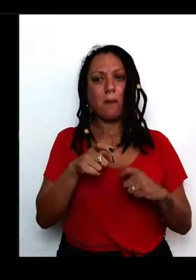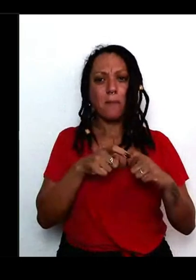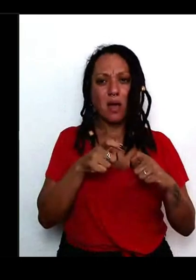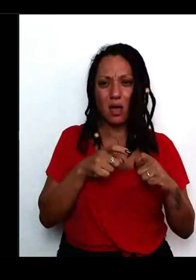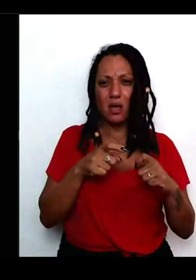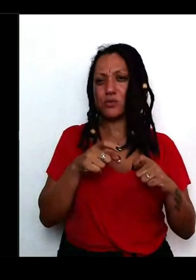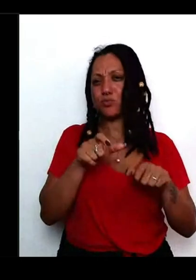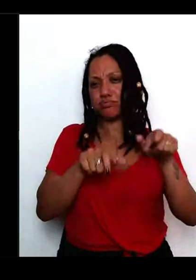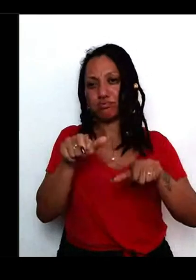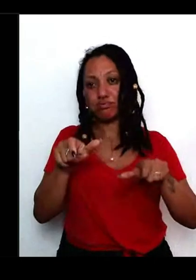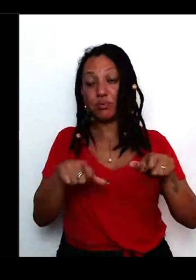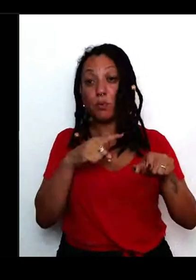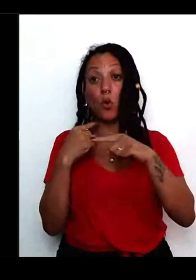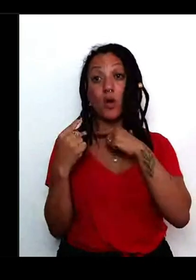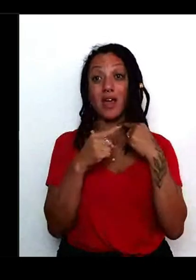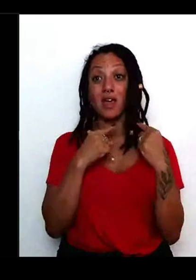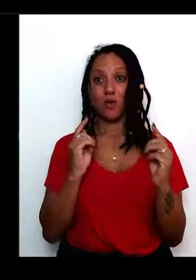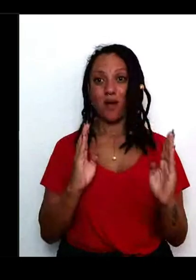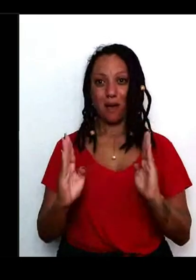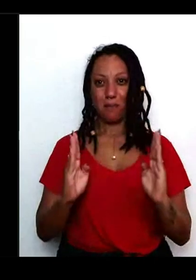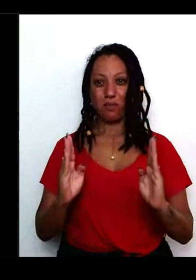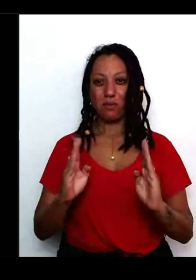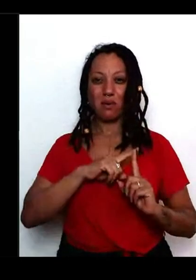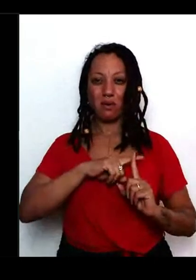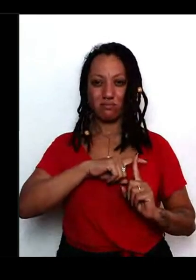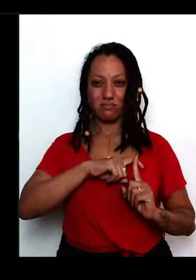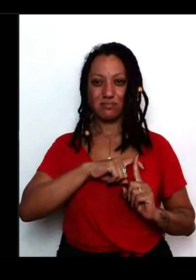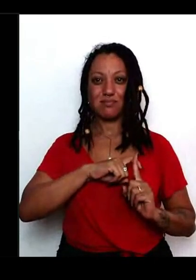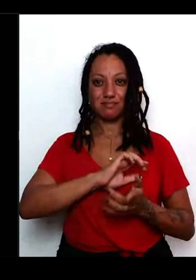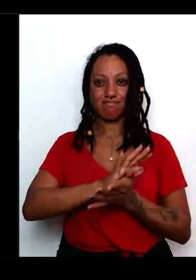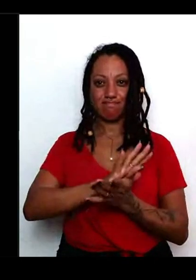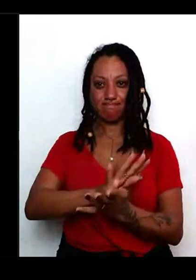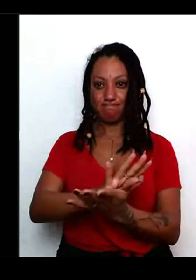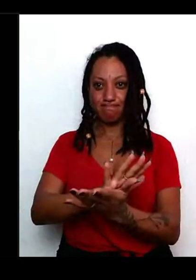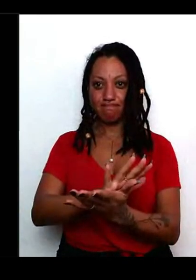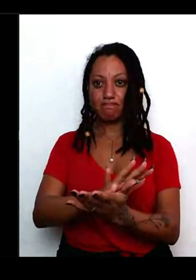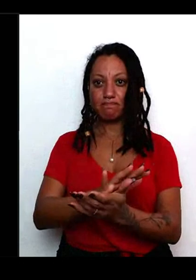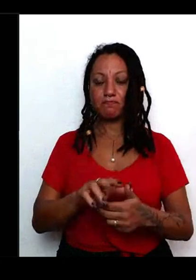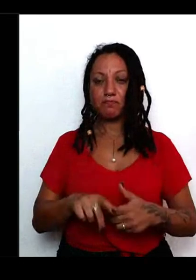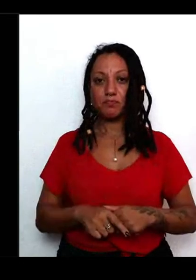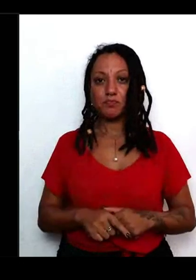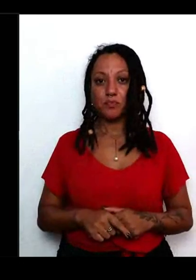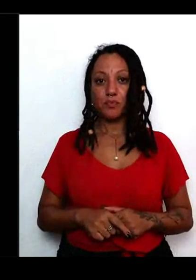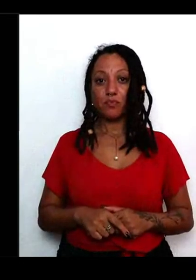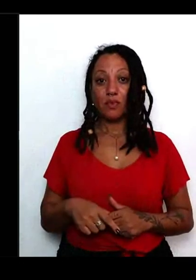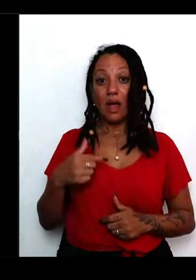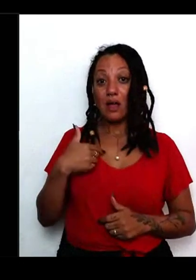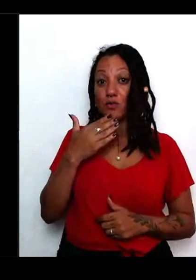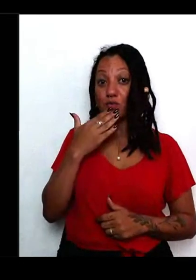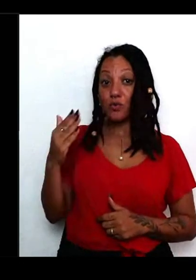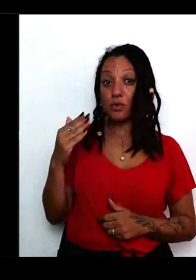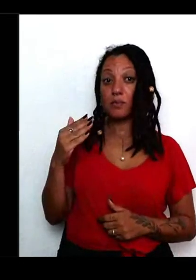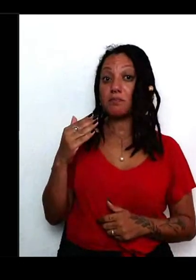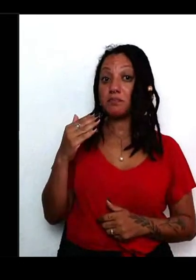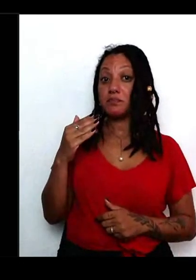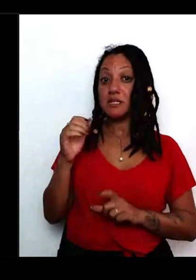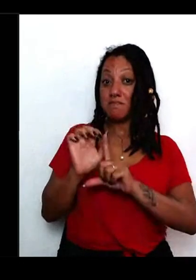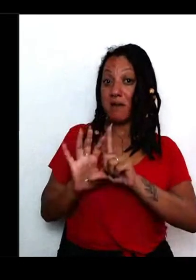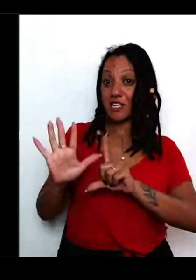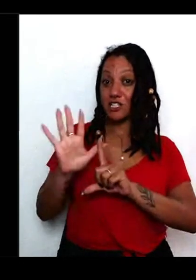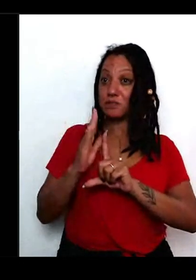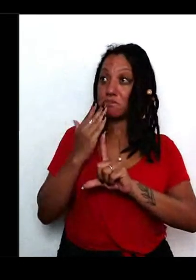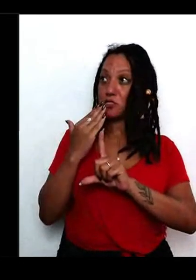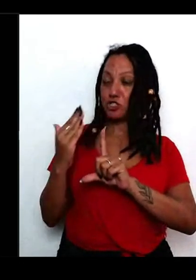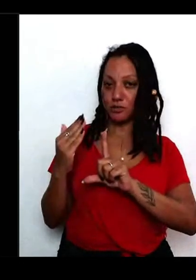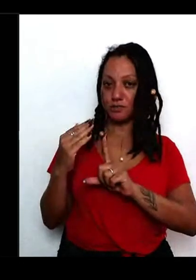Peta and ask them for images Peta actually grew out of the protests the animal Liberation